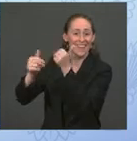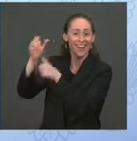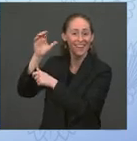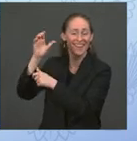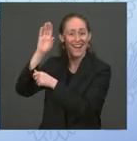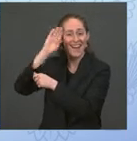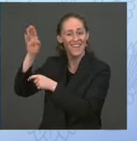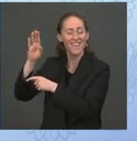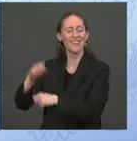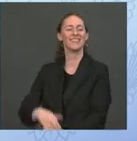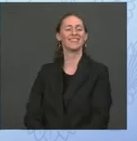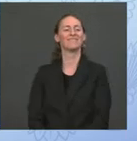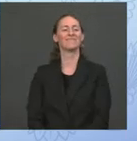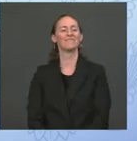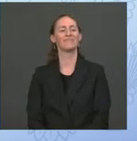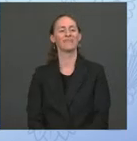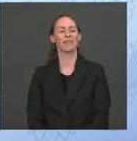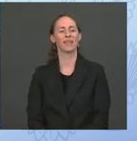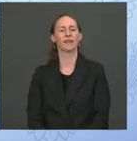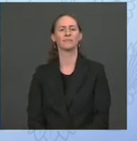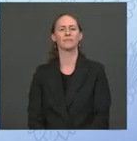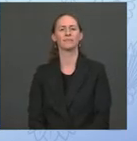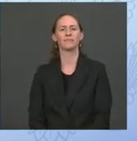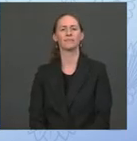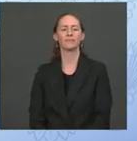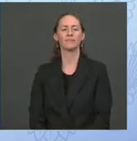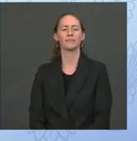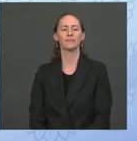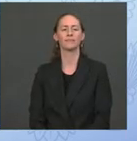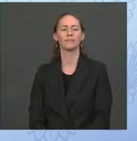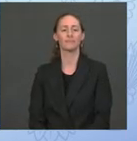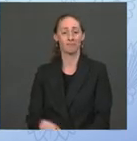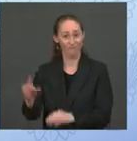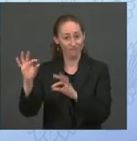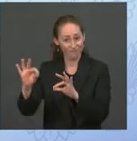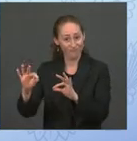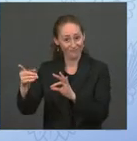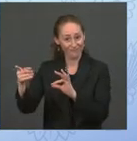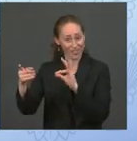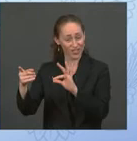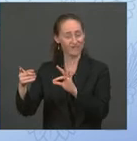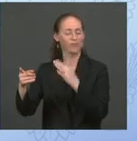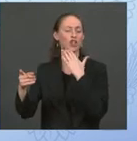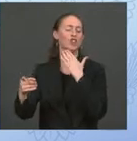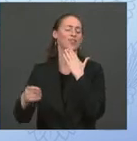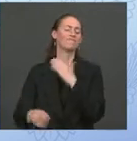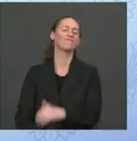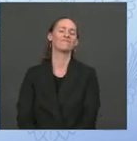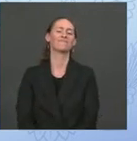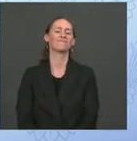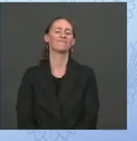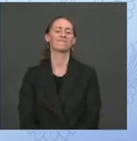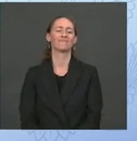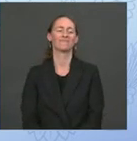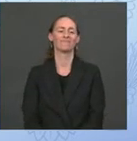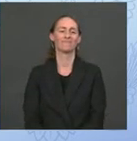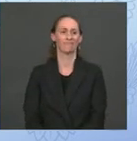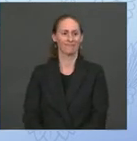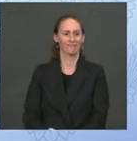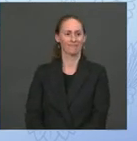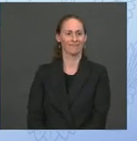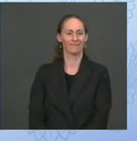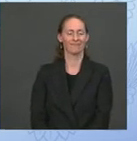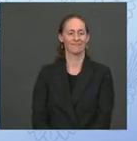of Claymont I'm from, you've done good, fella. As you can see, I didn't get my English lessons from